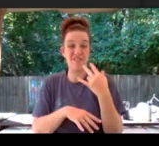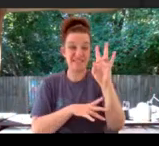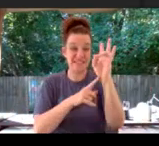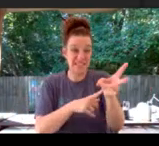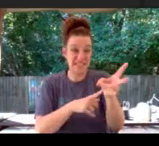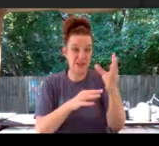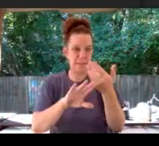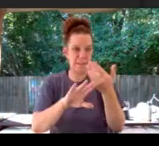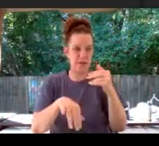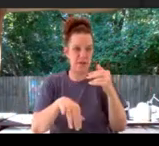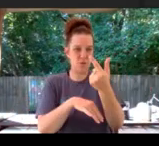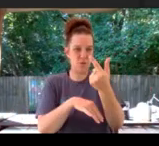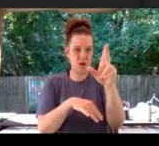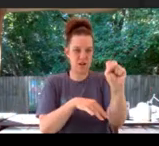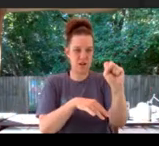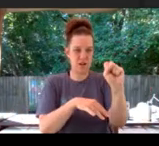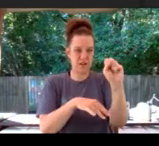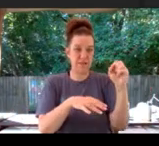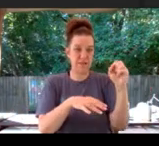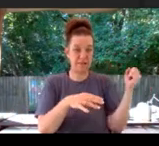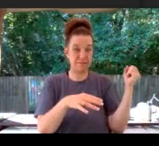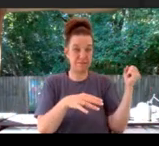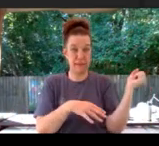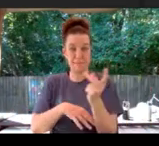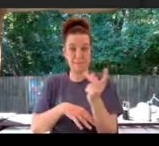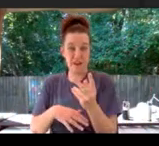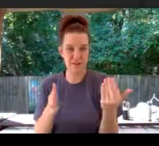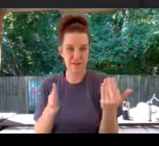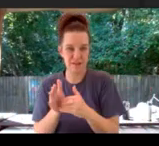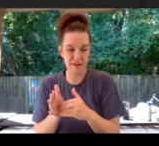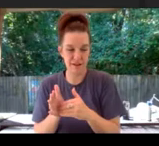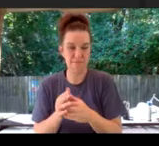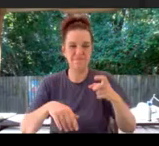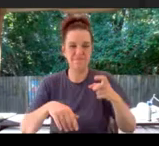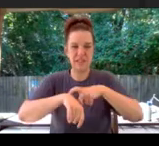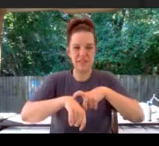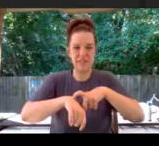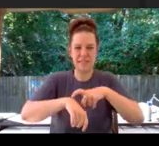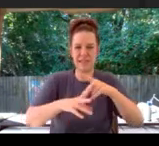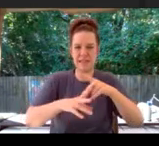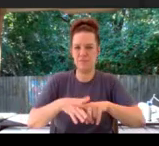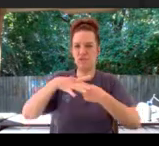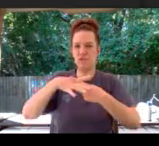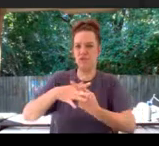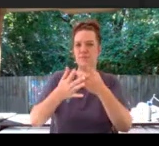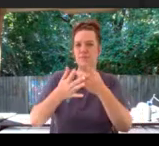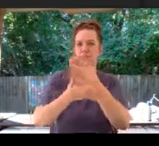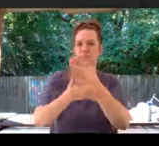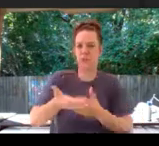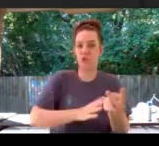Gus returned. It was time to initiate phase two.